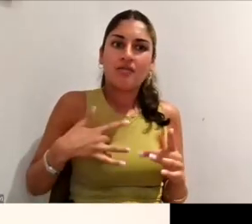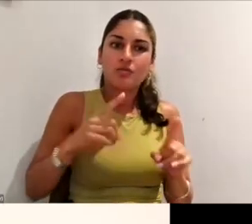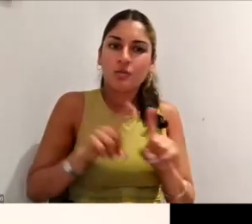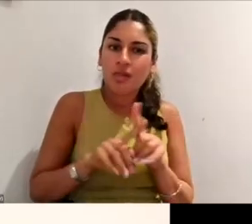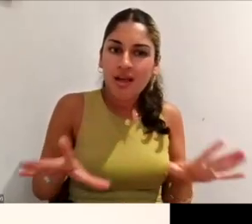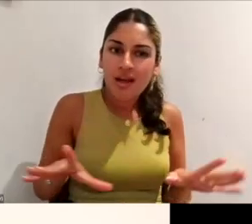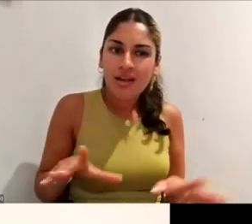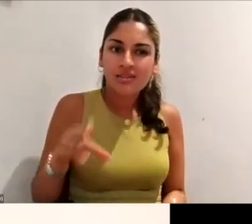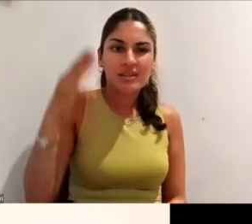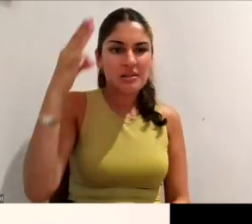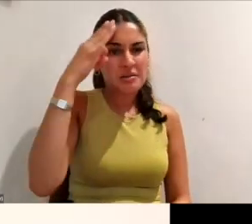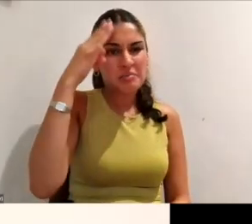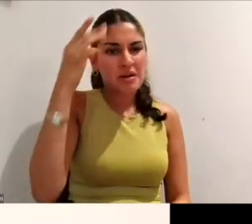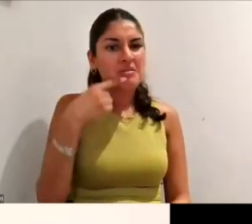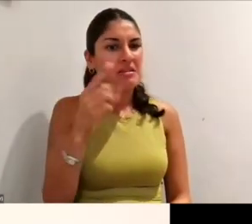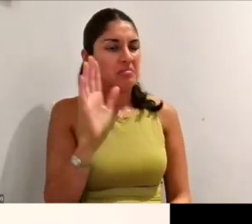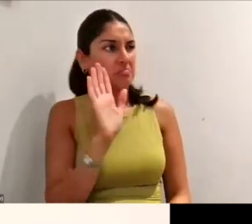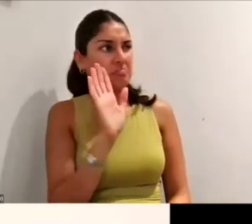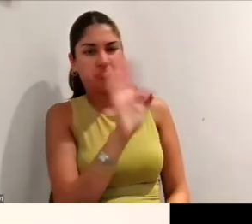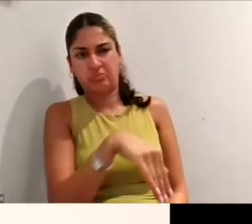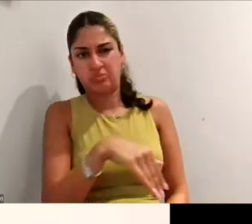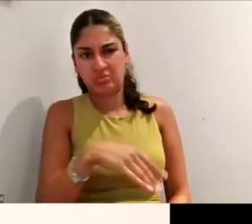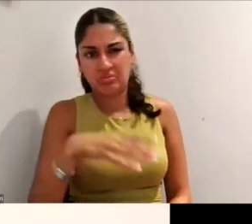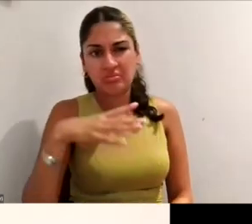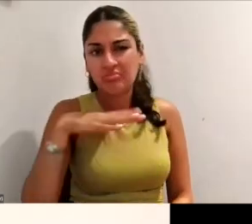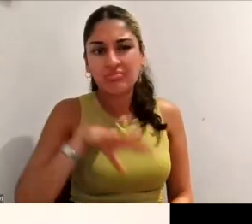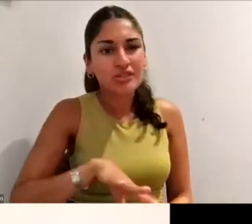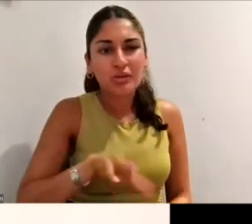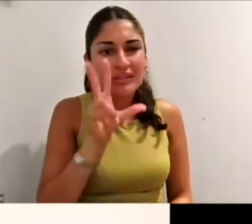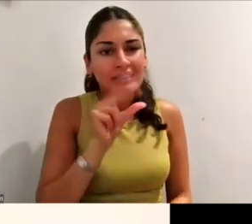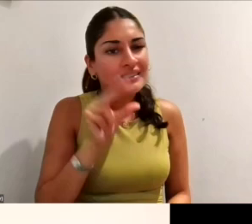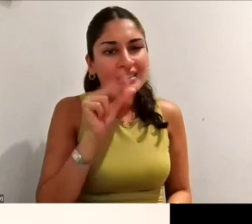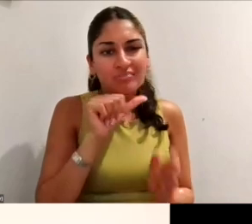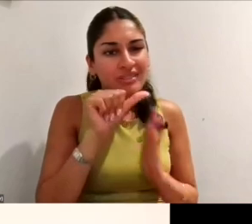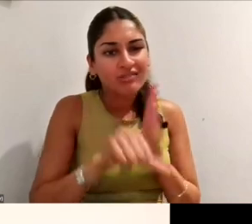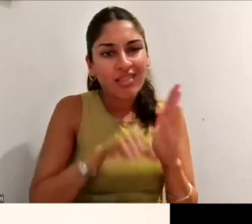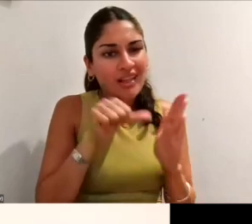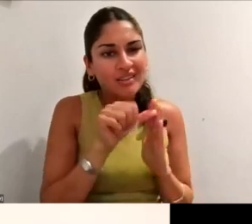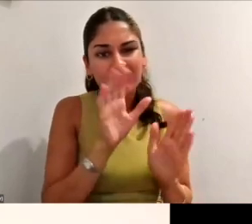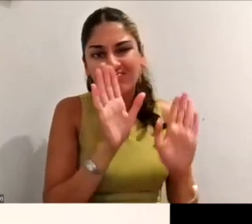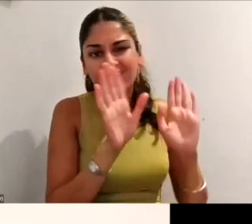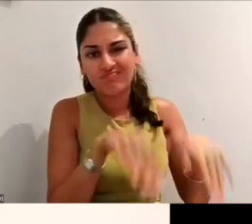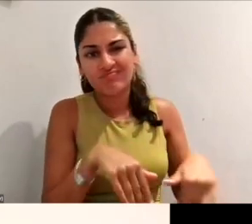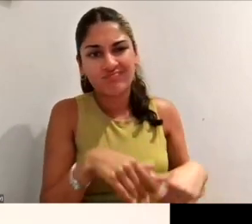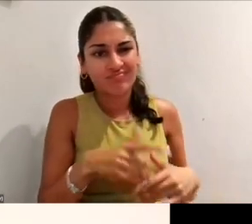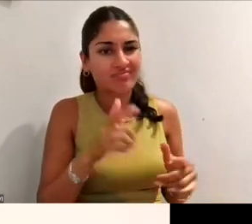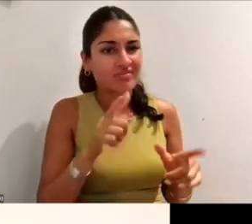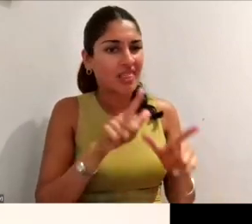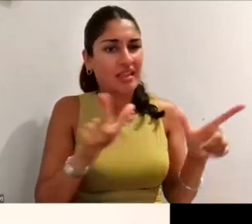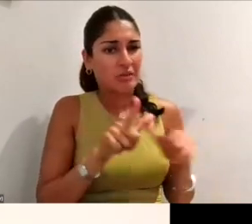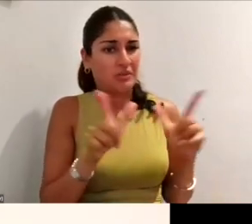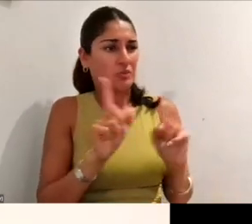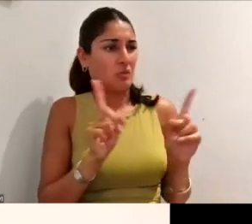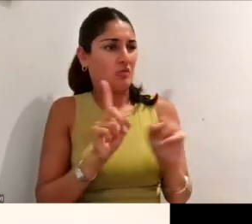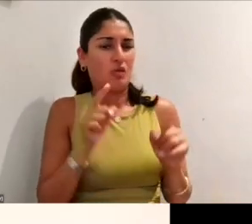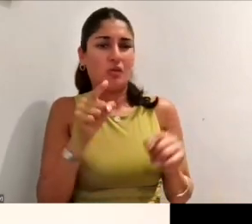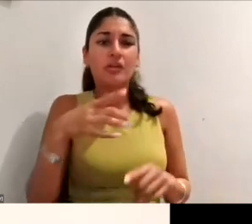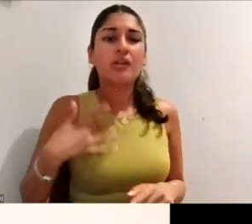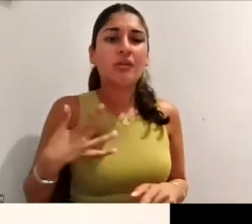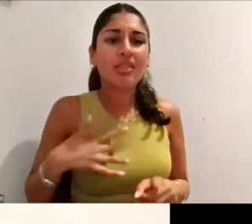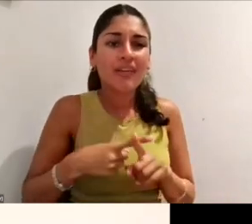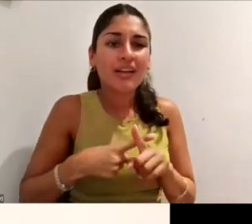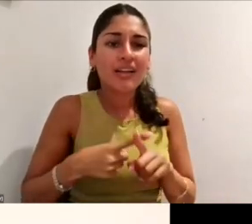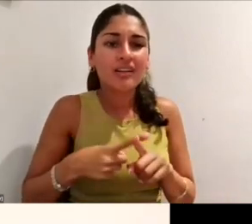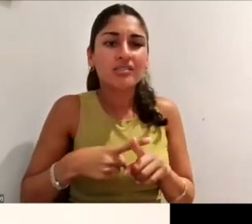Mum said it wasn't valuable living in England, that it wasn't useful for anywhere else. Better to learn French or